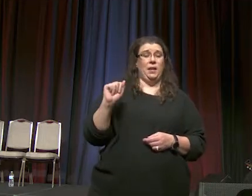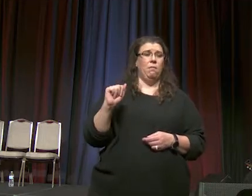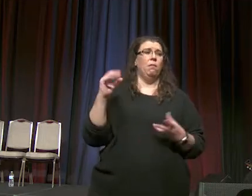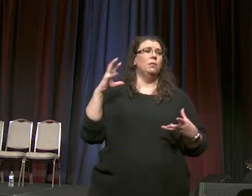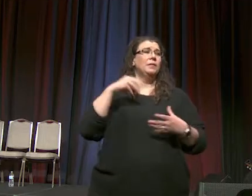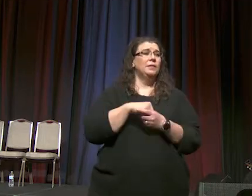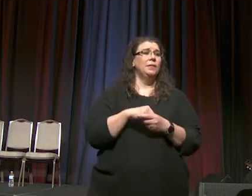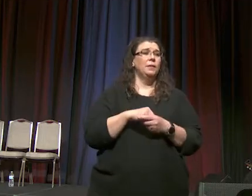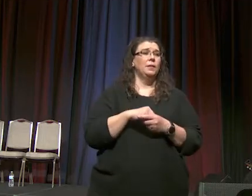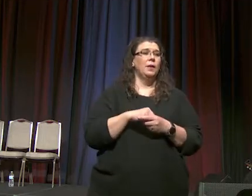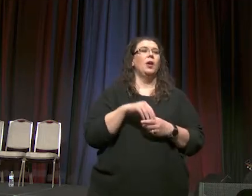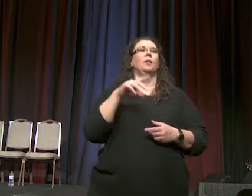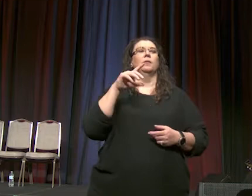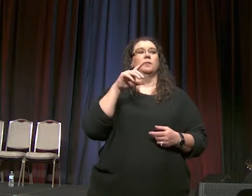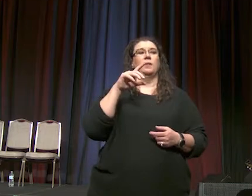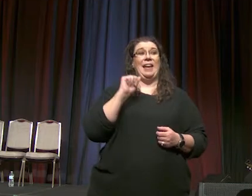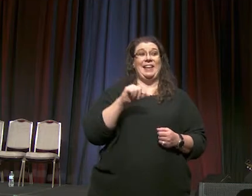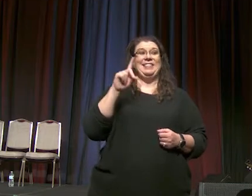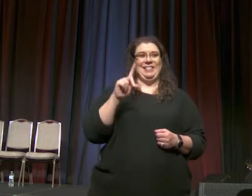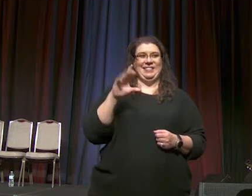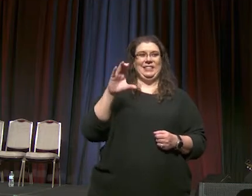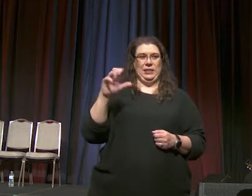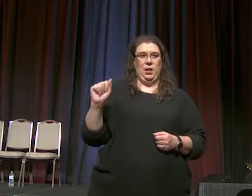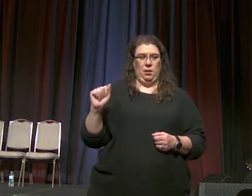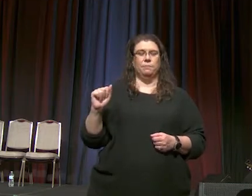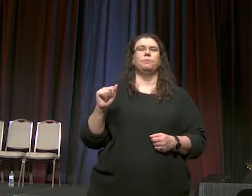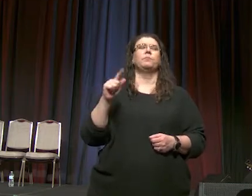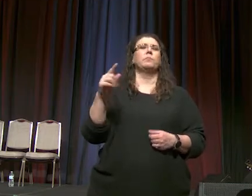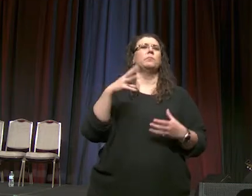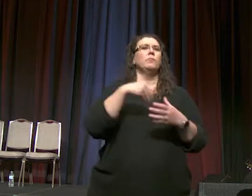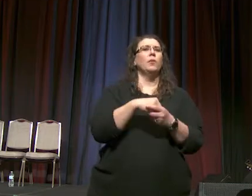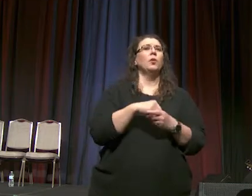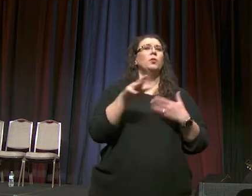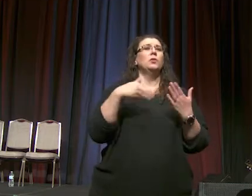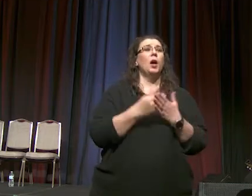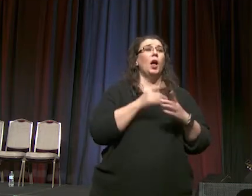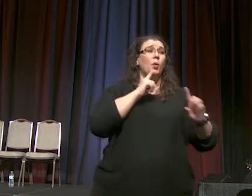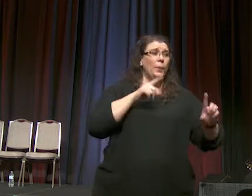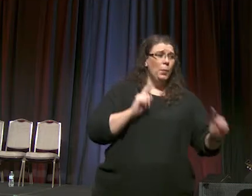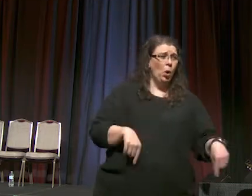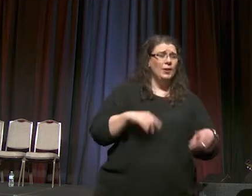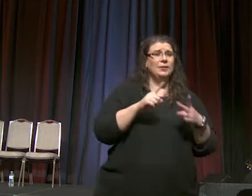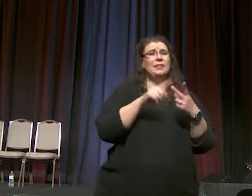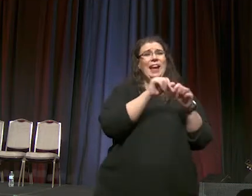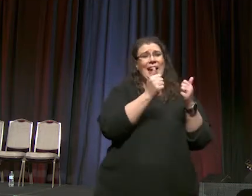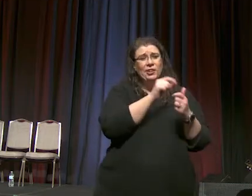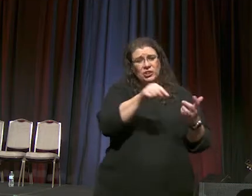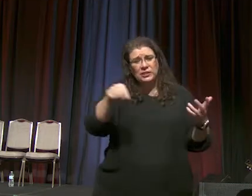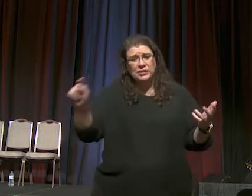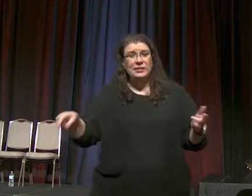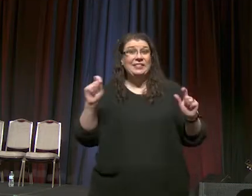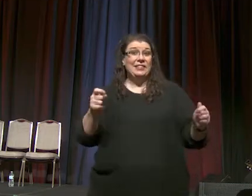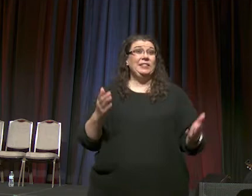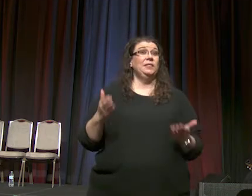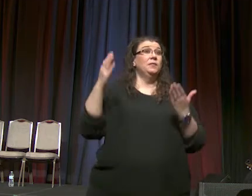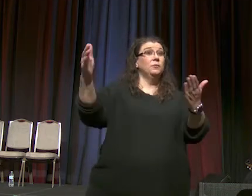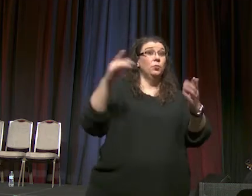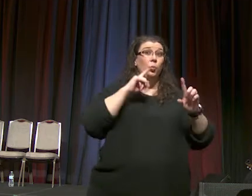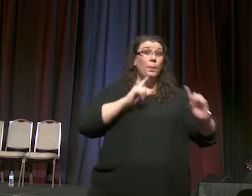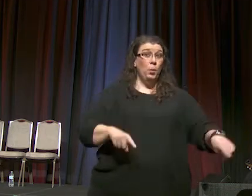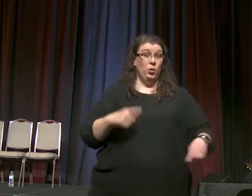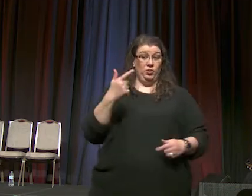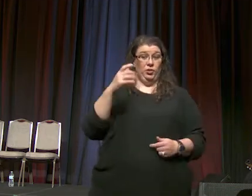of the reports from the official groups, the agencies, and any of our study groups that need to present reports to the General